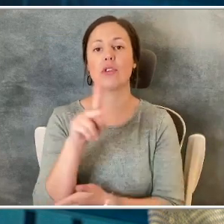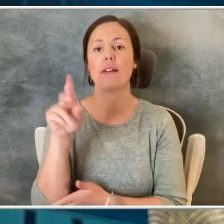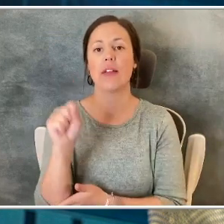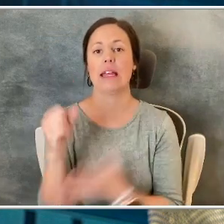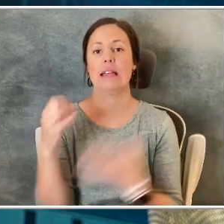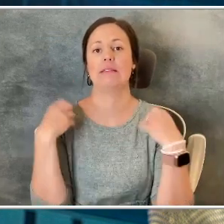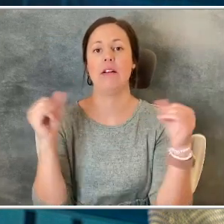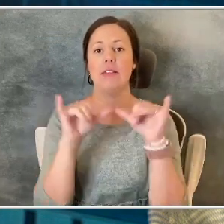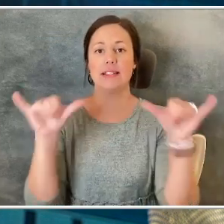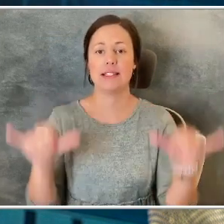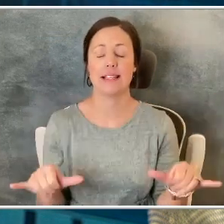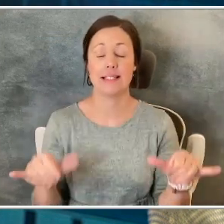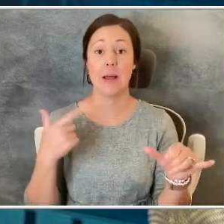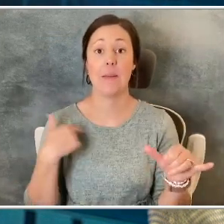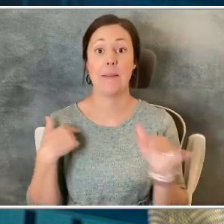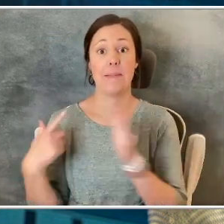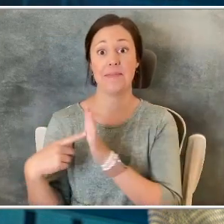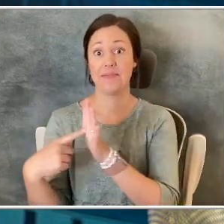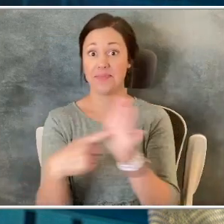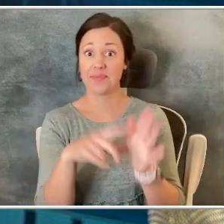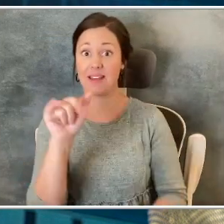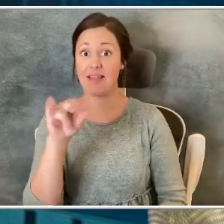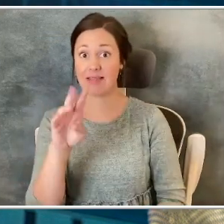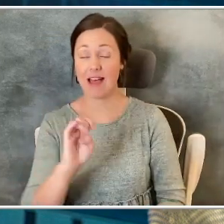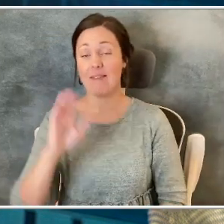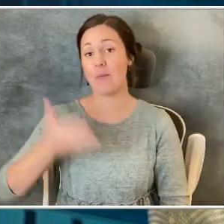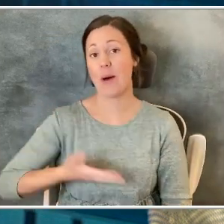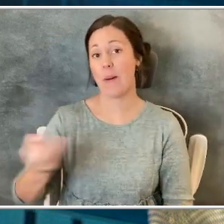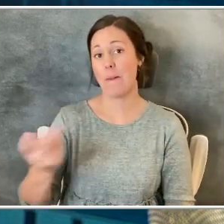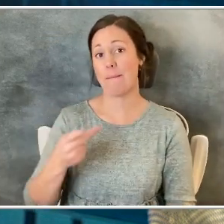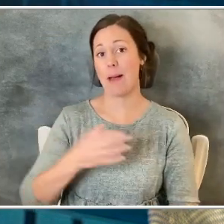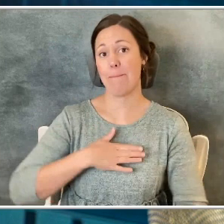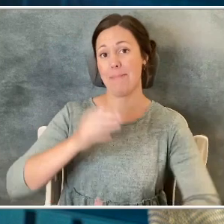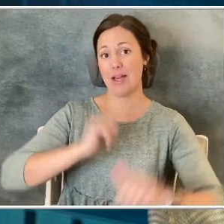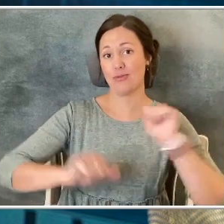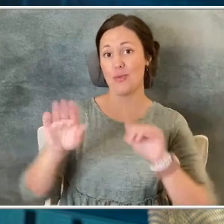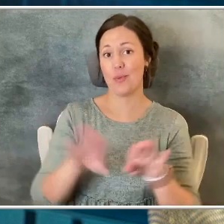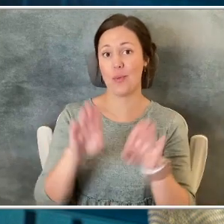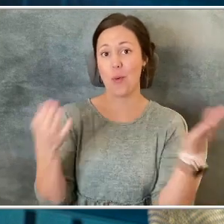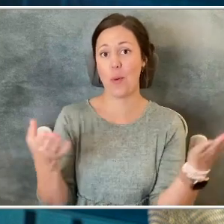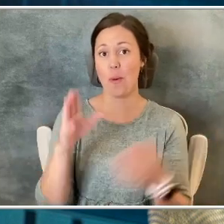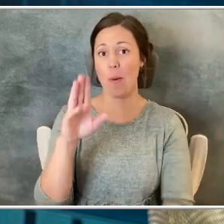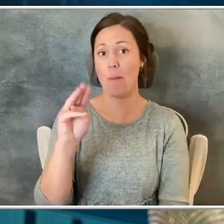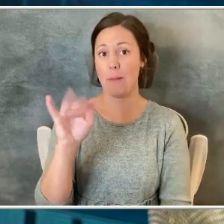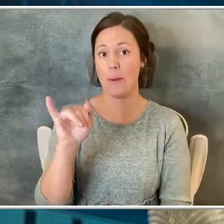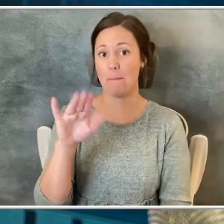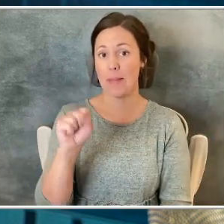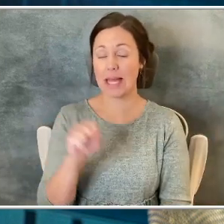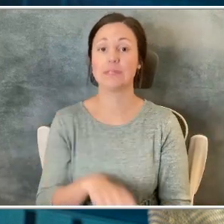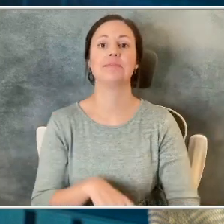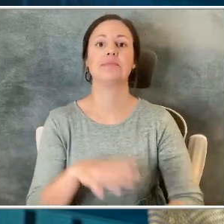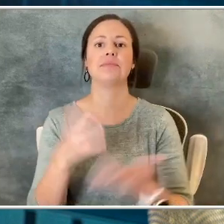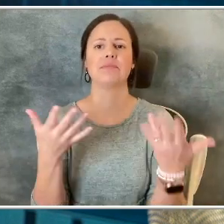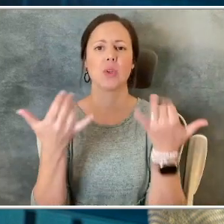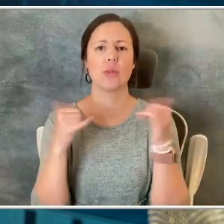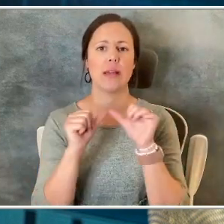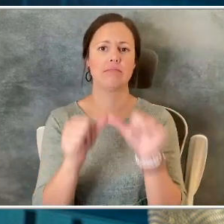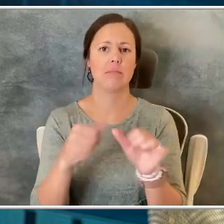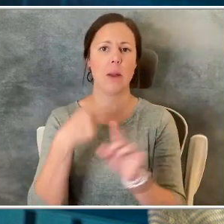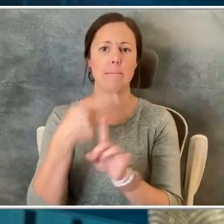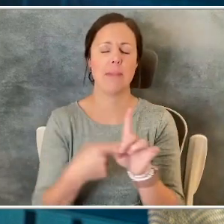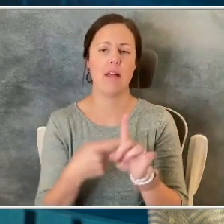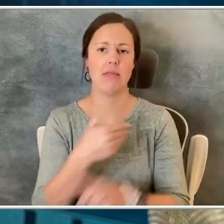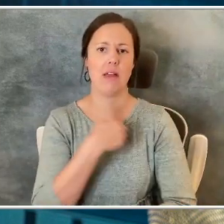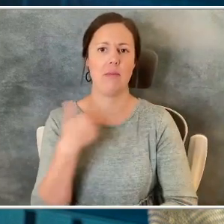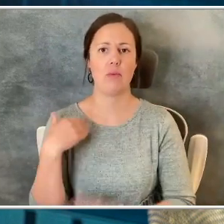Welcome back to Open Mics with Dr. Stites. Today, we're continuing our month of breast cancer stories